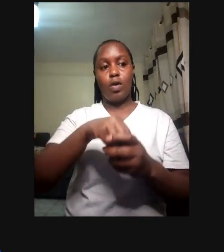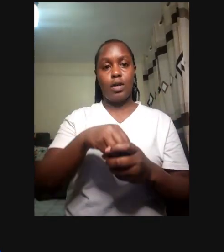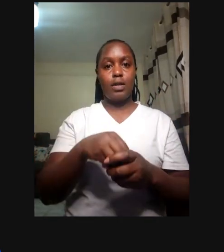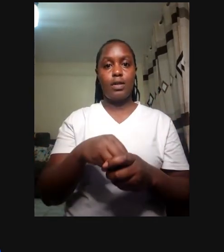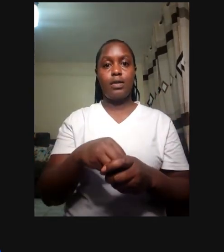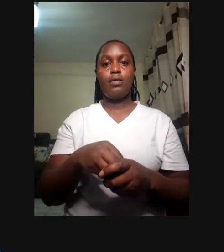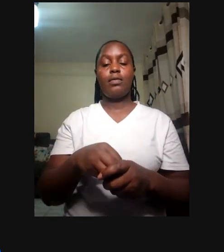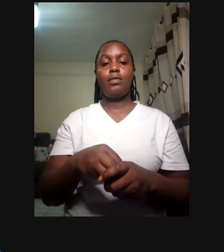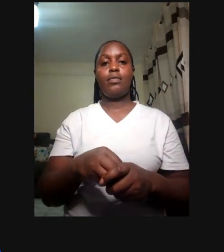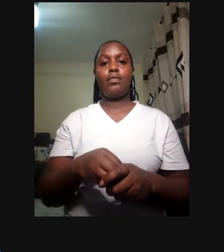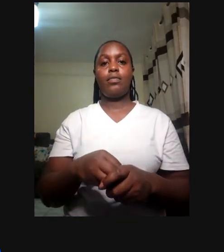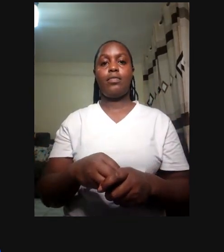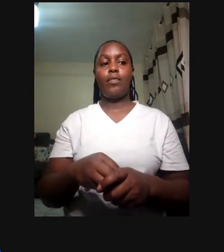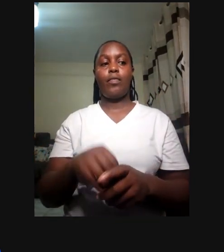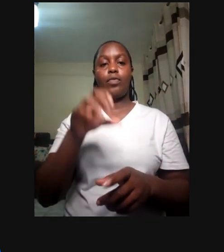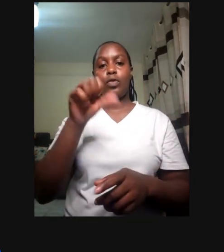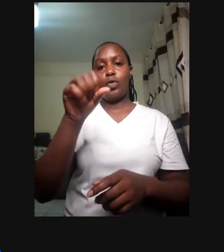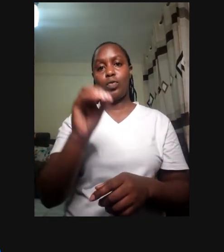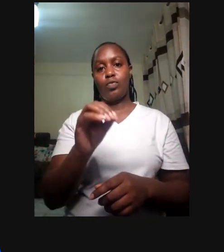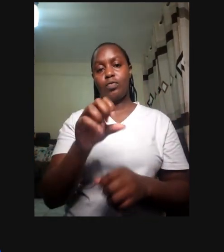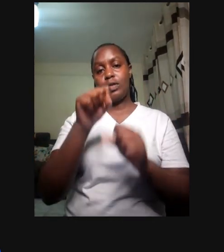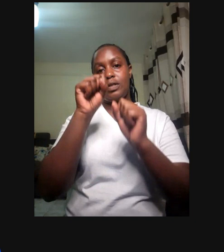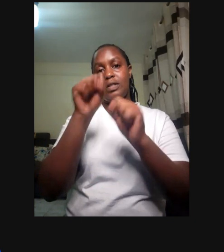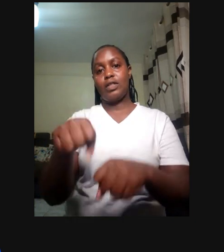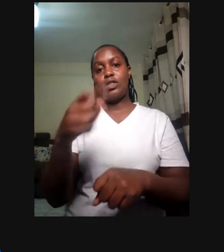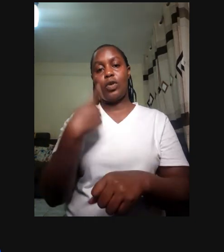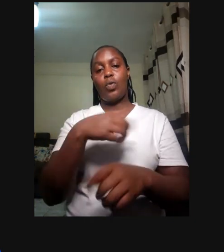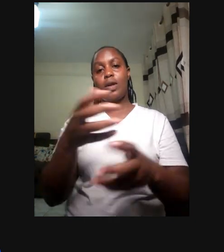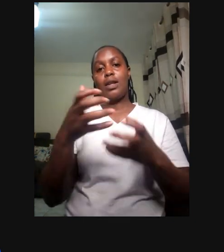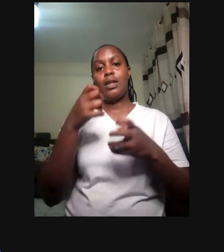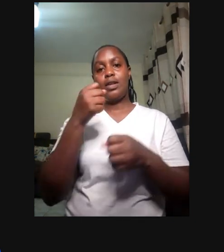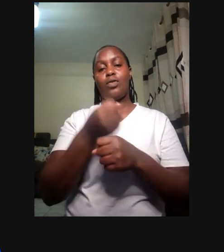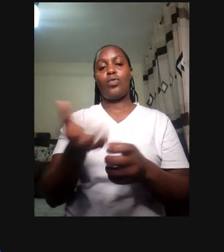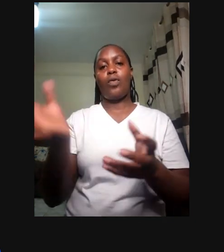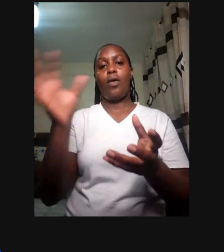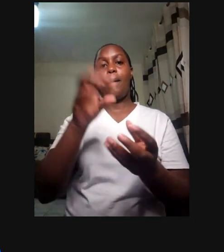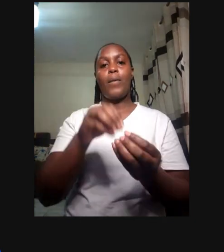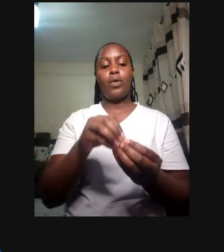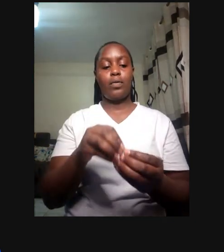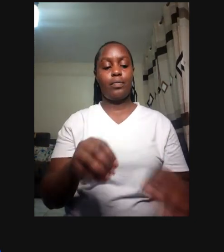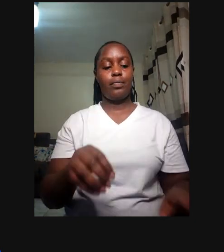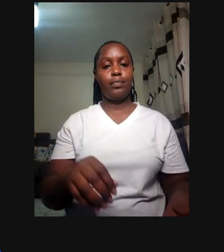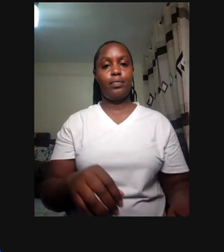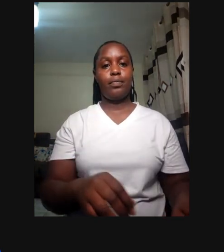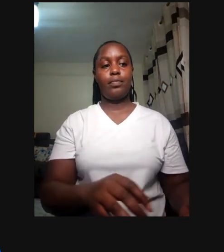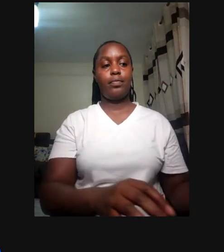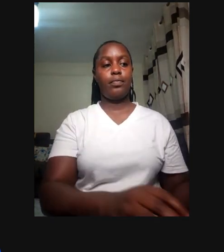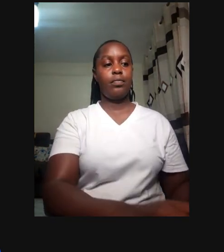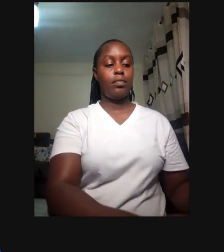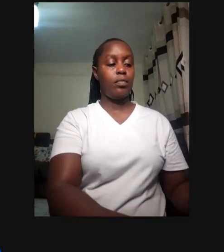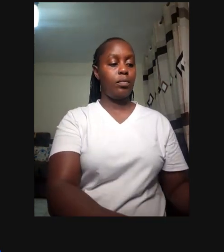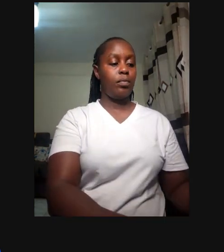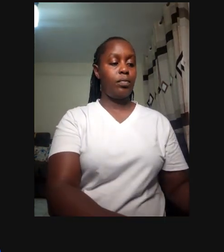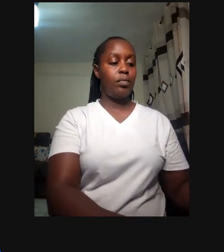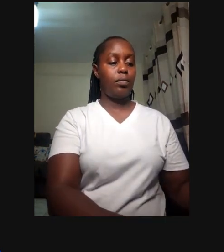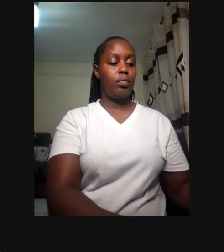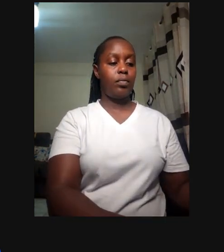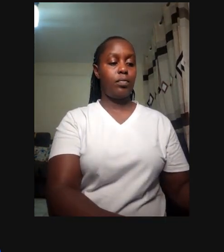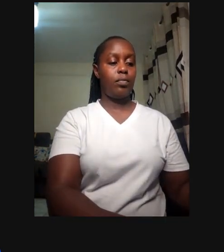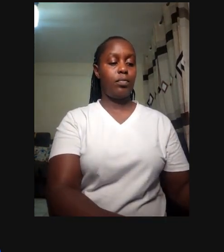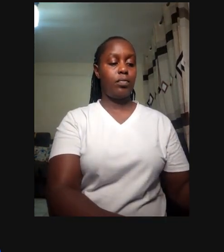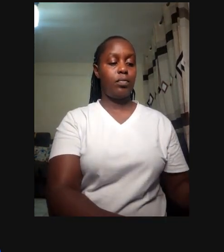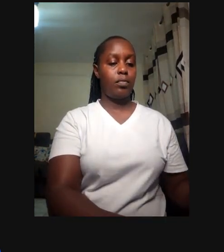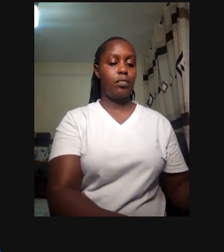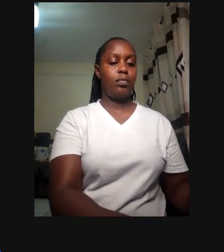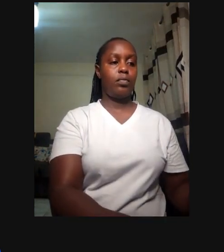thirst out here. So yes, we need to do more content. So at this point, I want